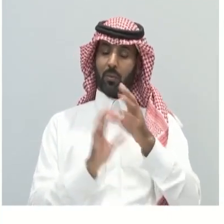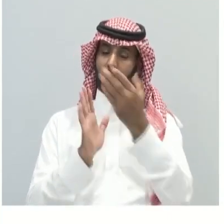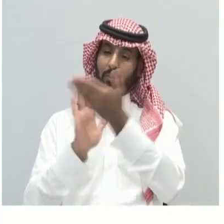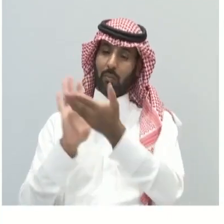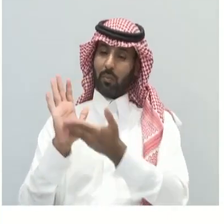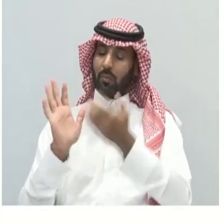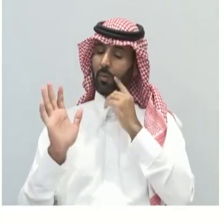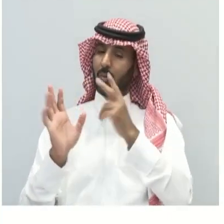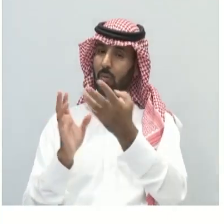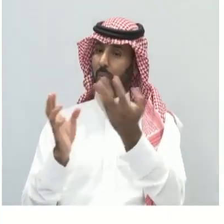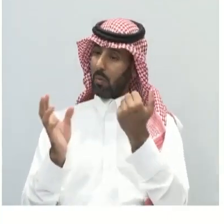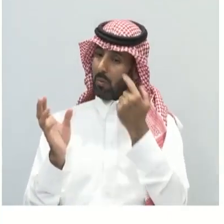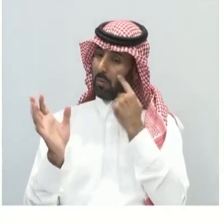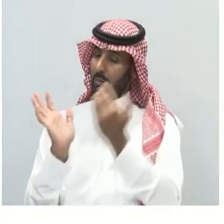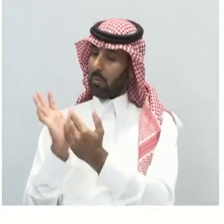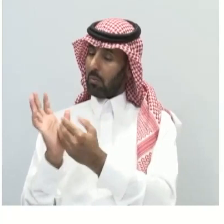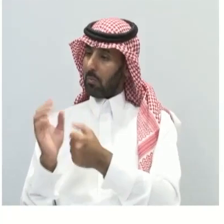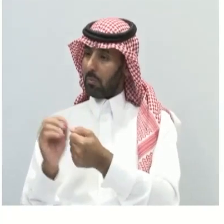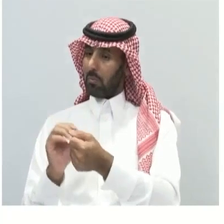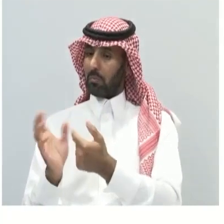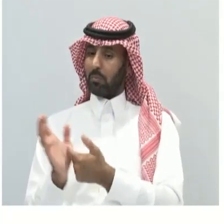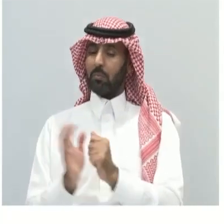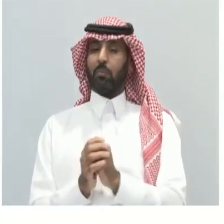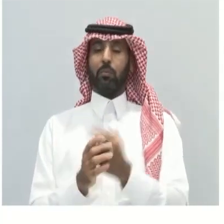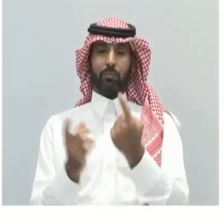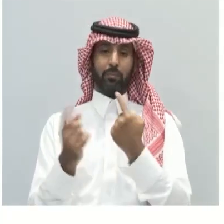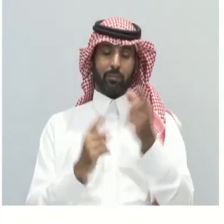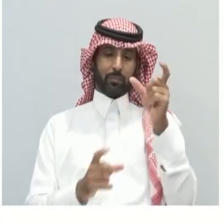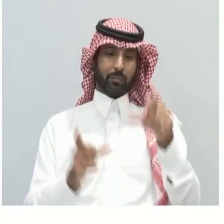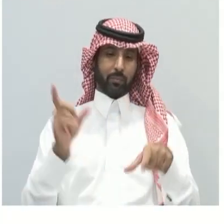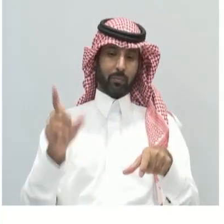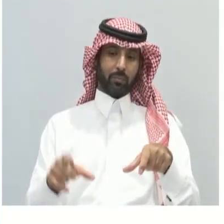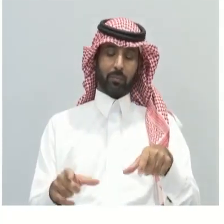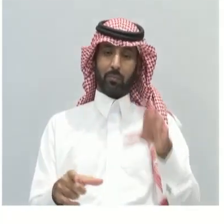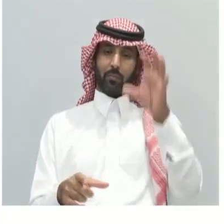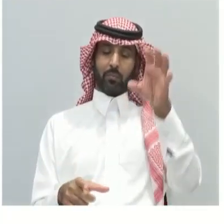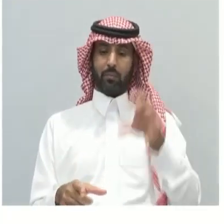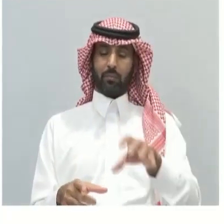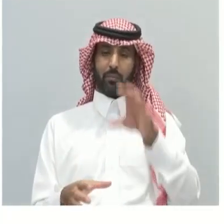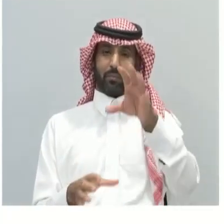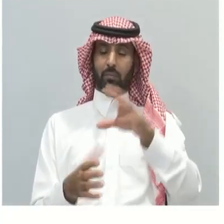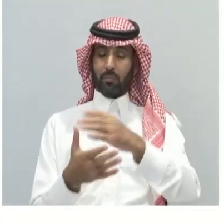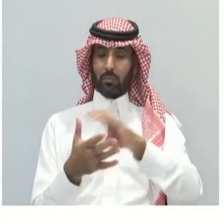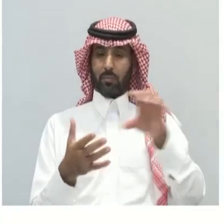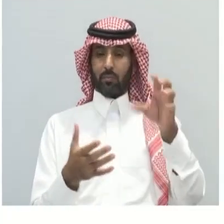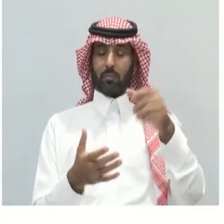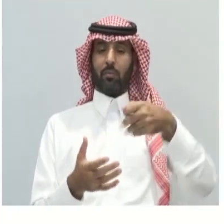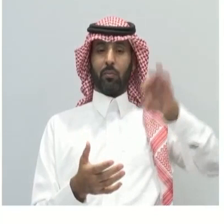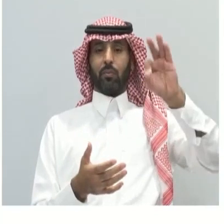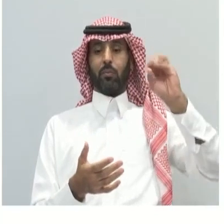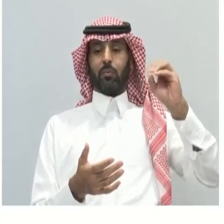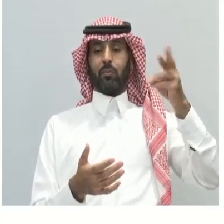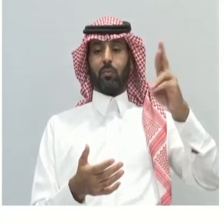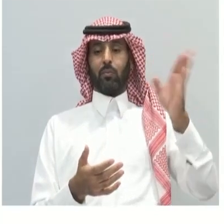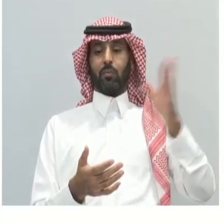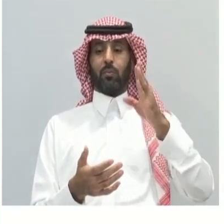to promote their product. So we have a conversation, and we have to fill the gaps using four or two. So let's read